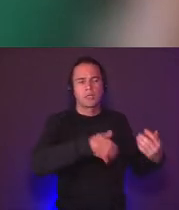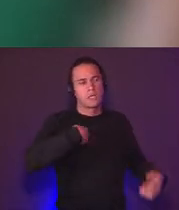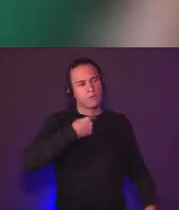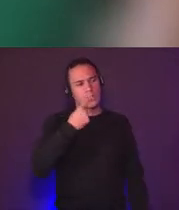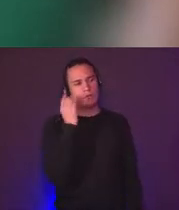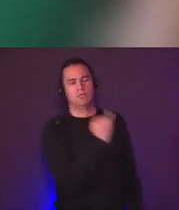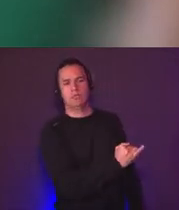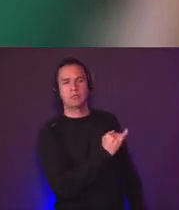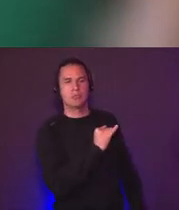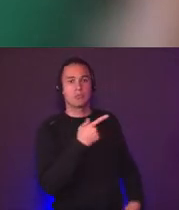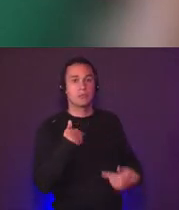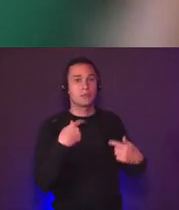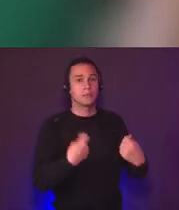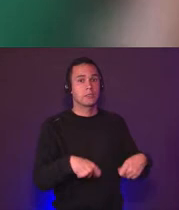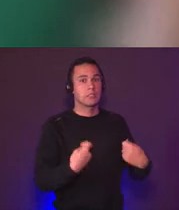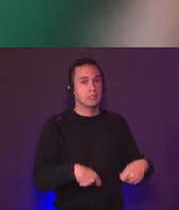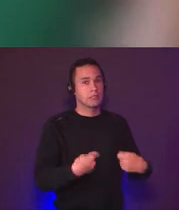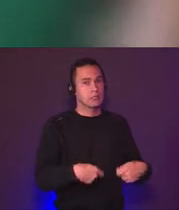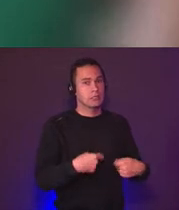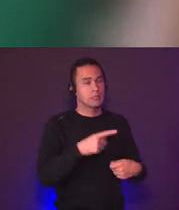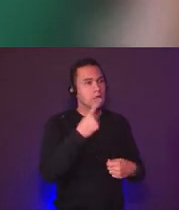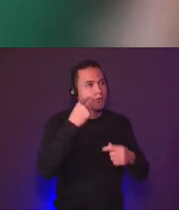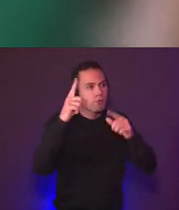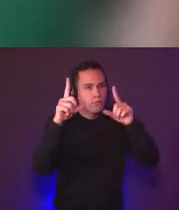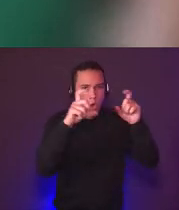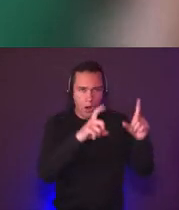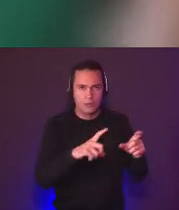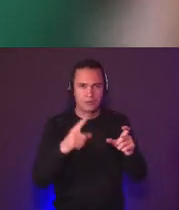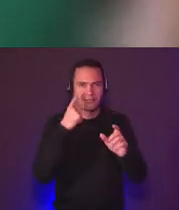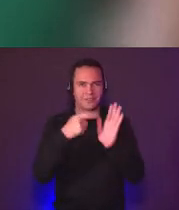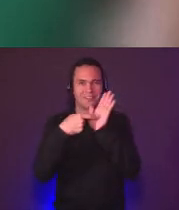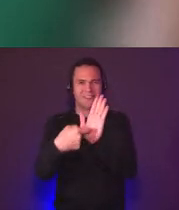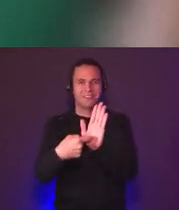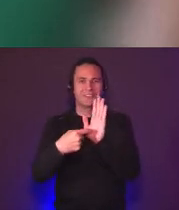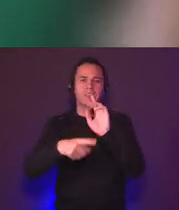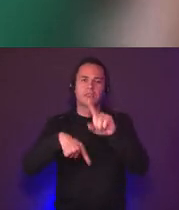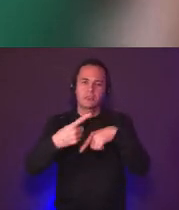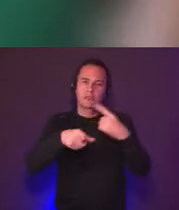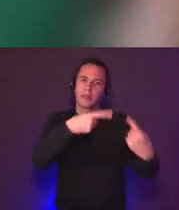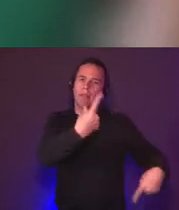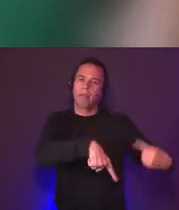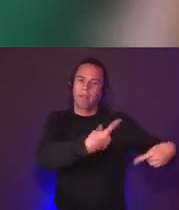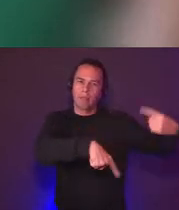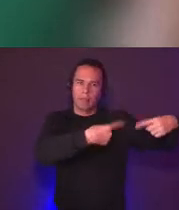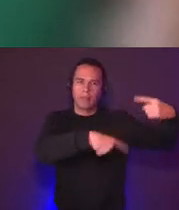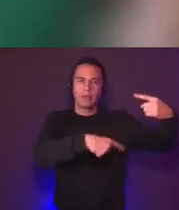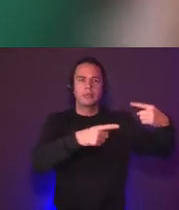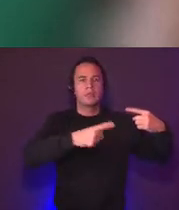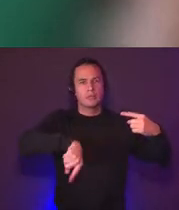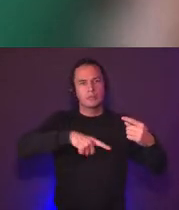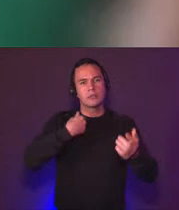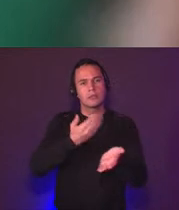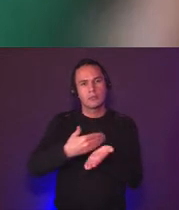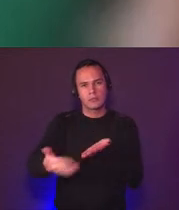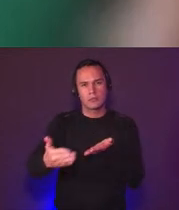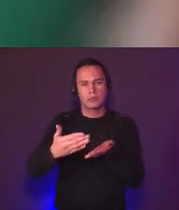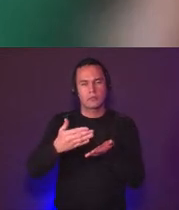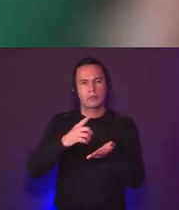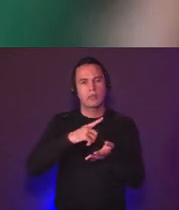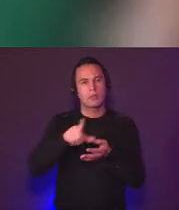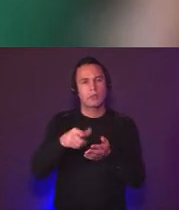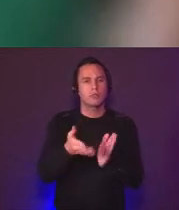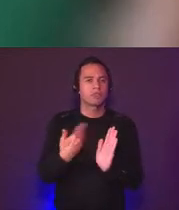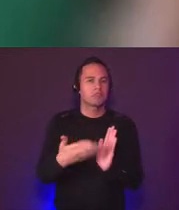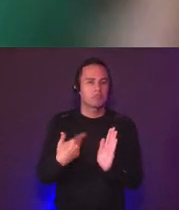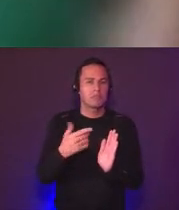need images for the journalists. So I think after that discussion, worked on ideas of having a stack of books and showing people